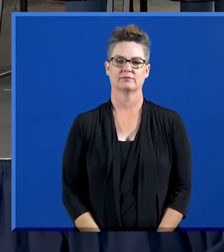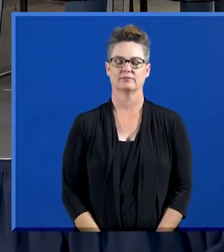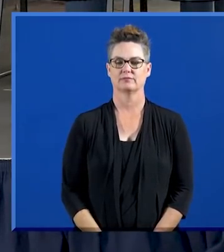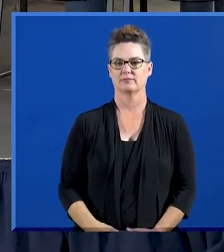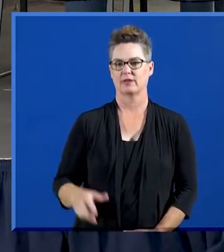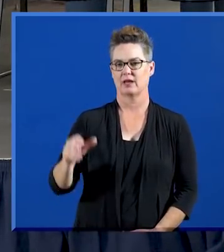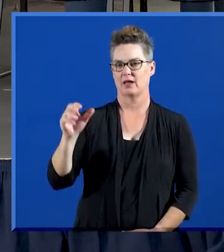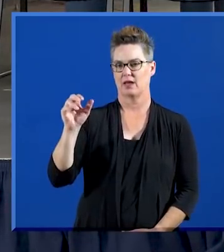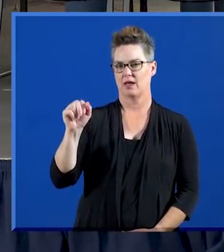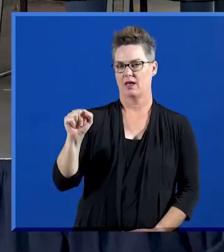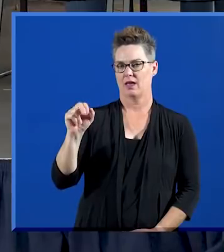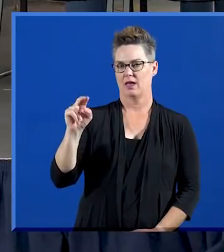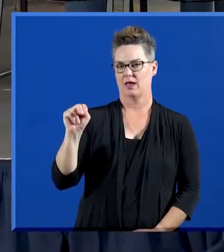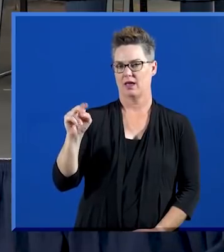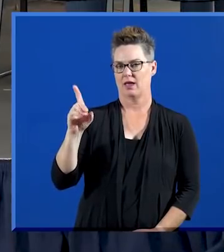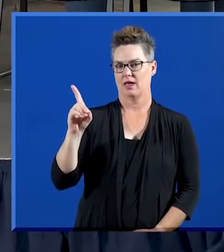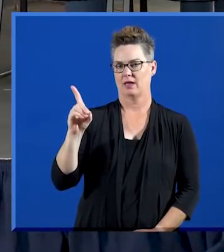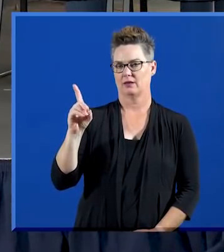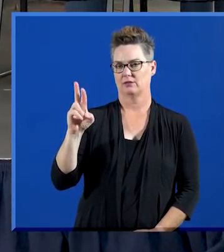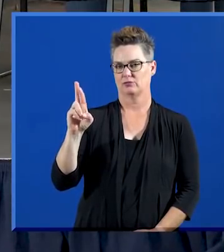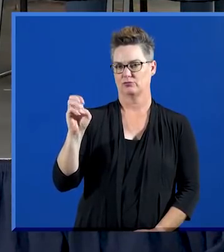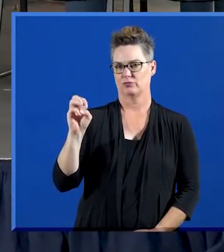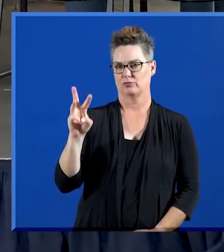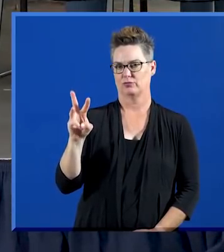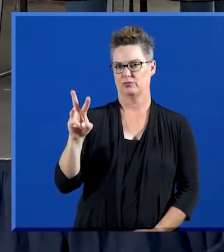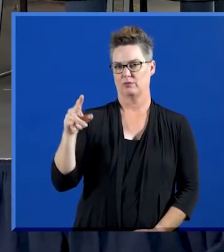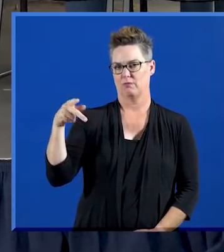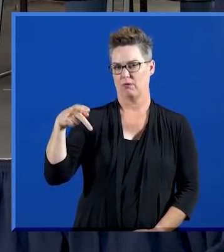Andrew Paulini.